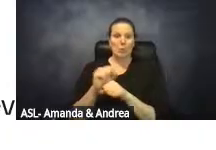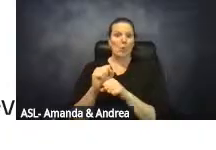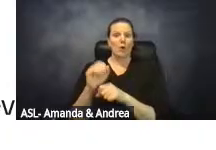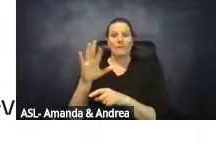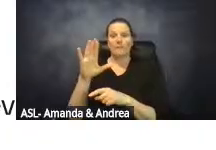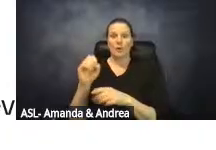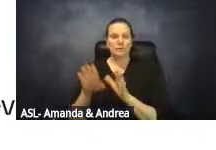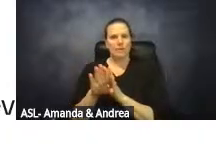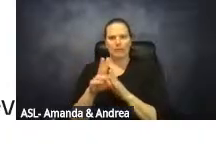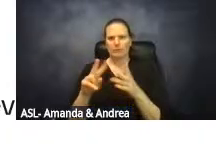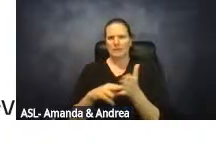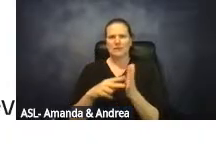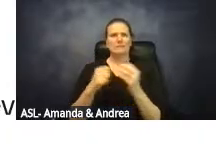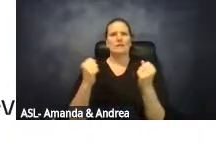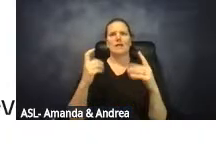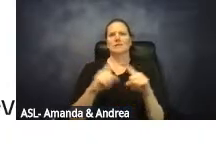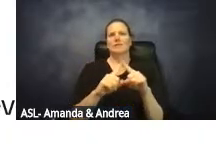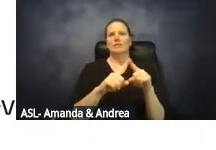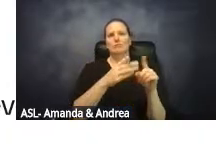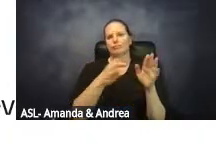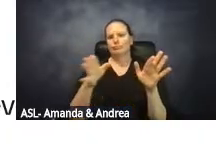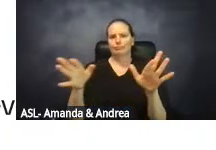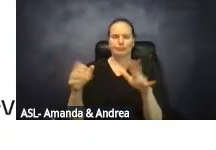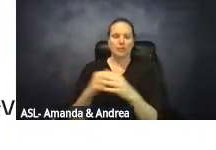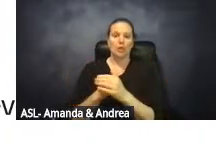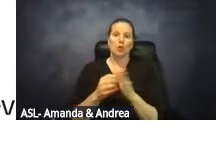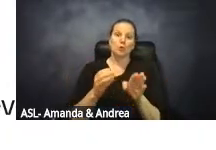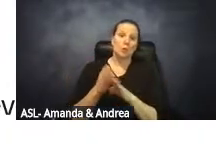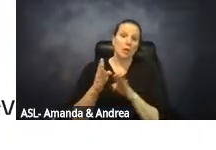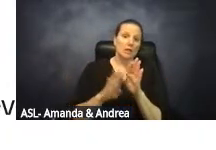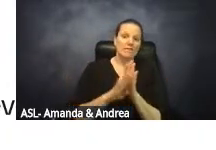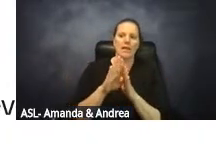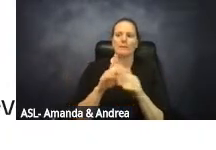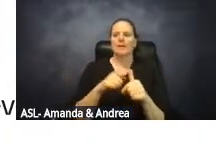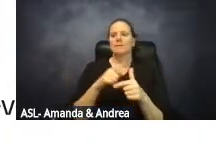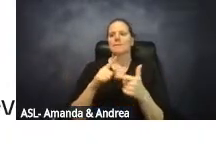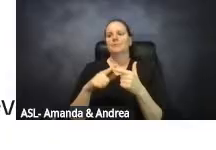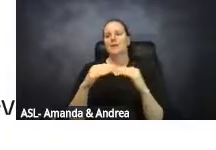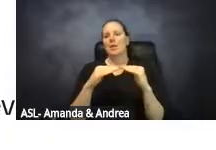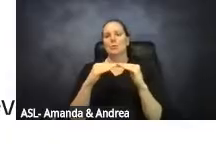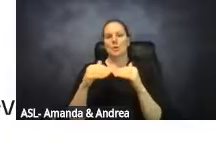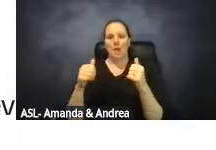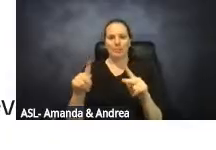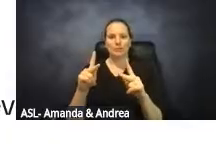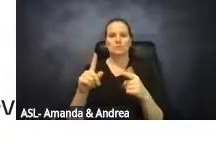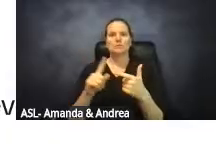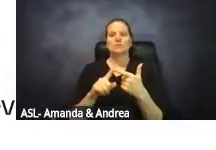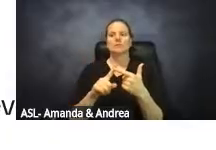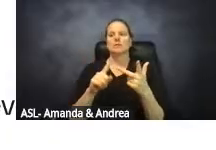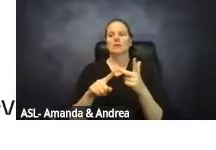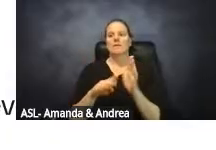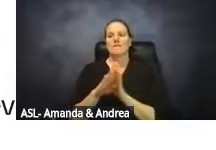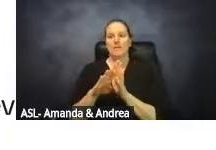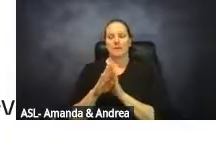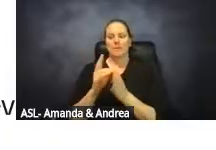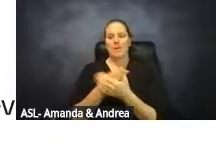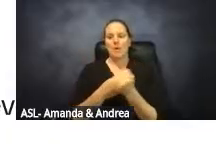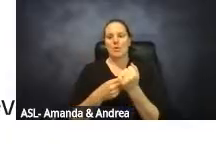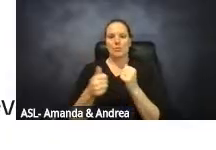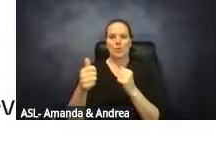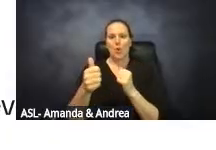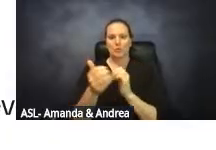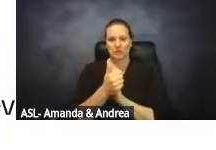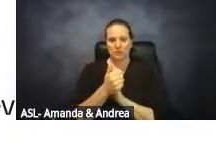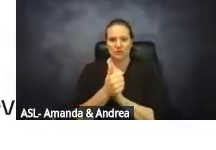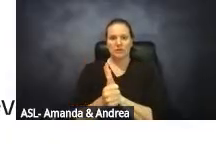of different things. It's career development, it's equity opportunities, it's developing both your own